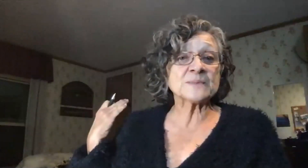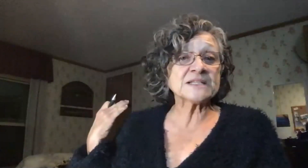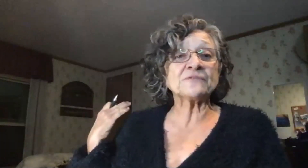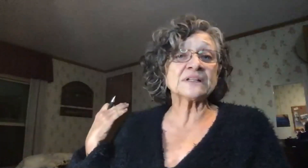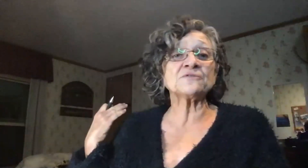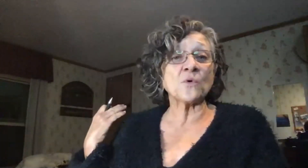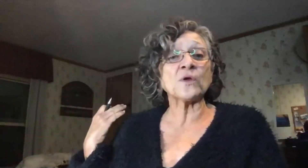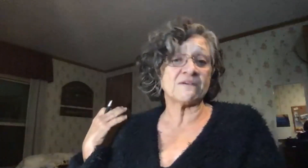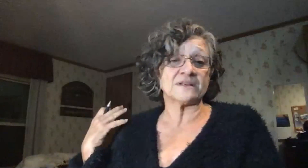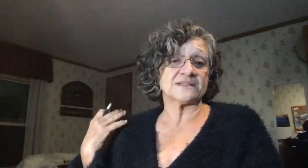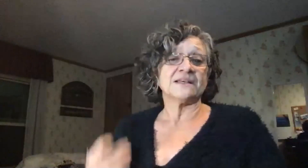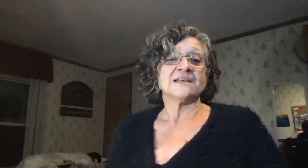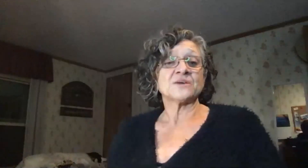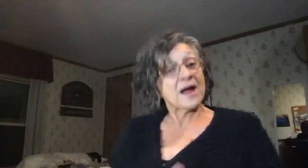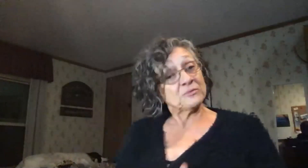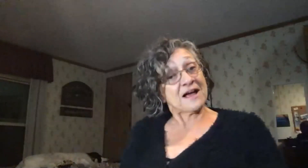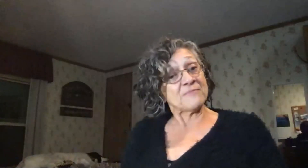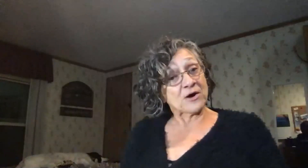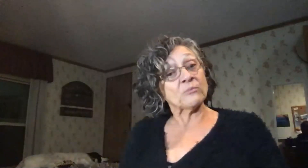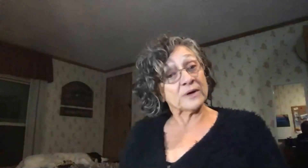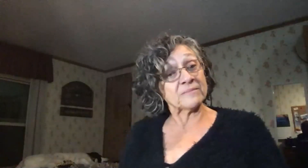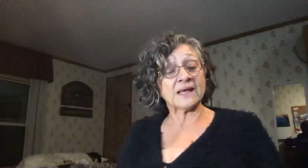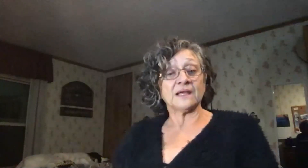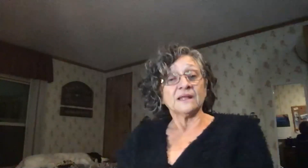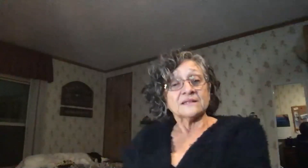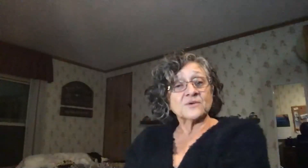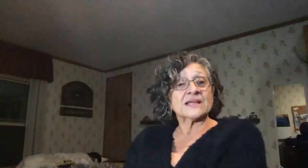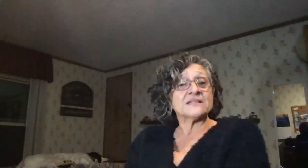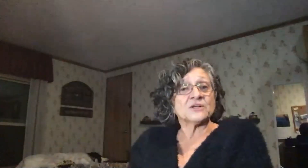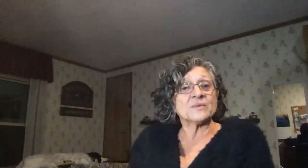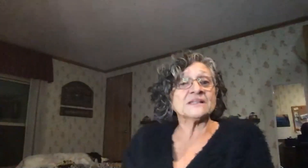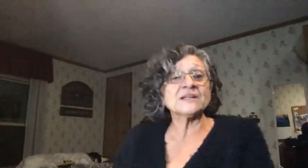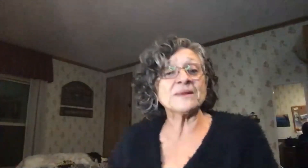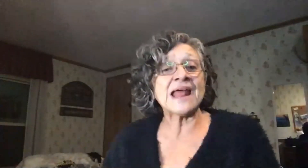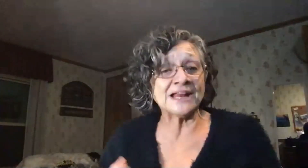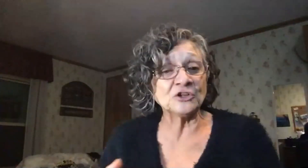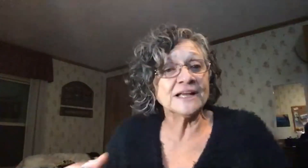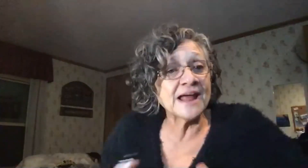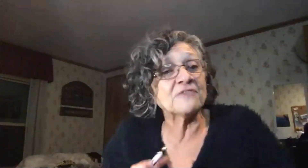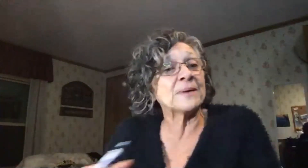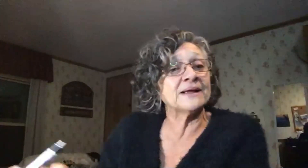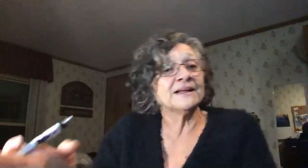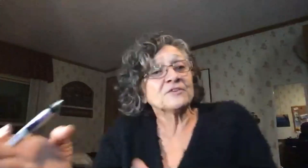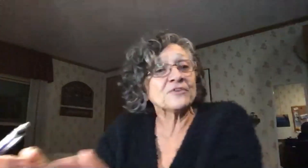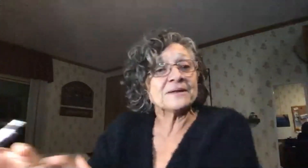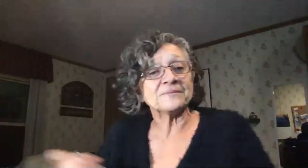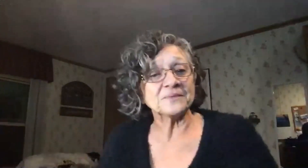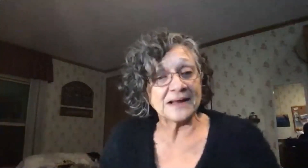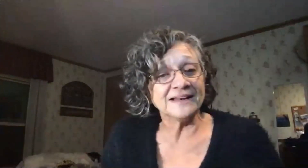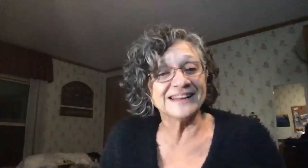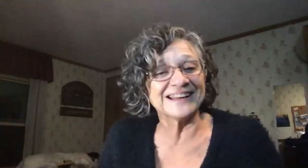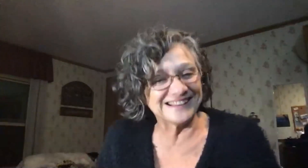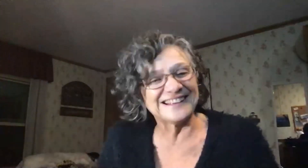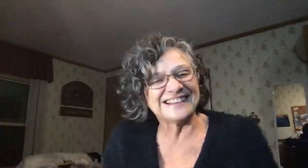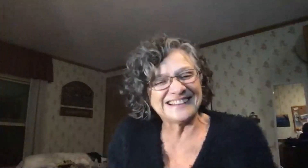just specifically for this. So I will have my home with me. So I can still be a little bit anal and have my freedom,